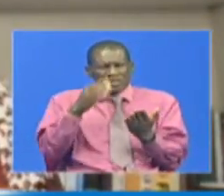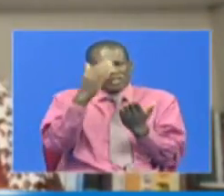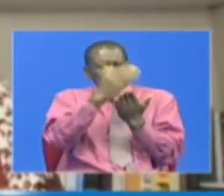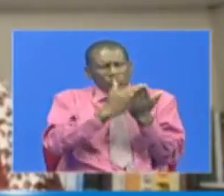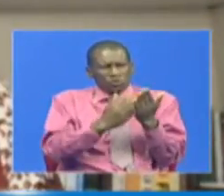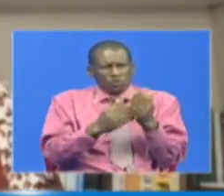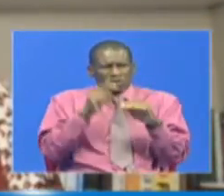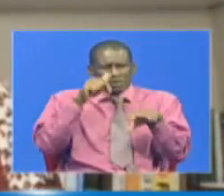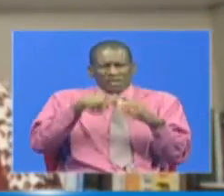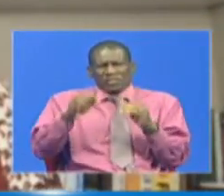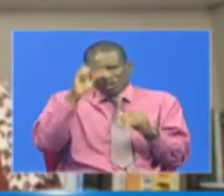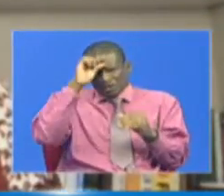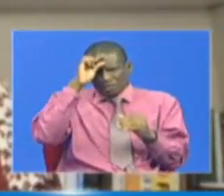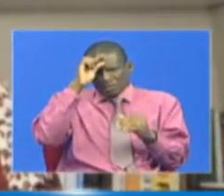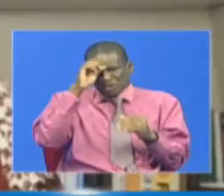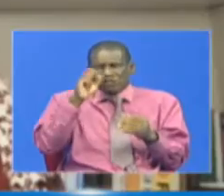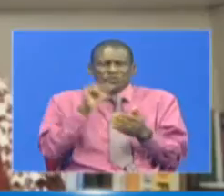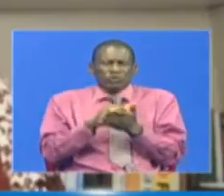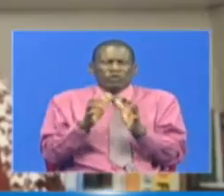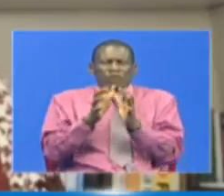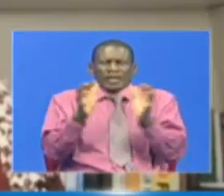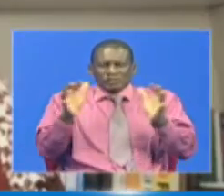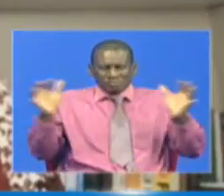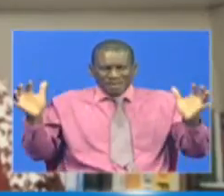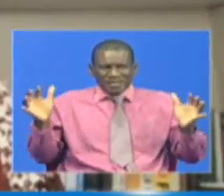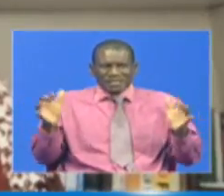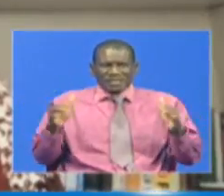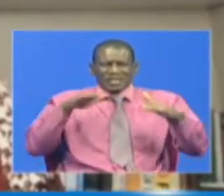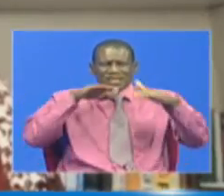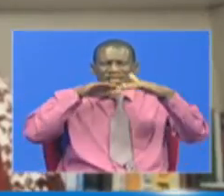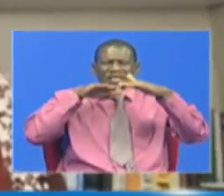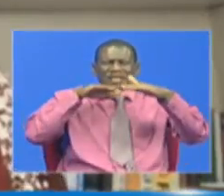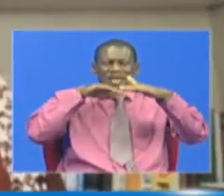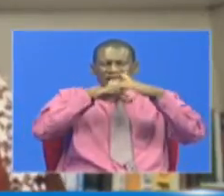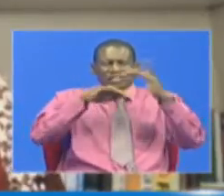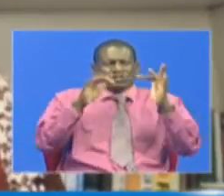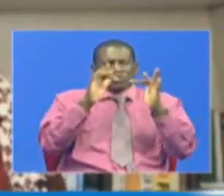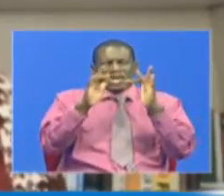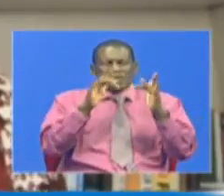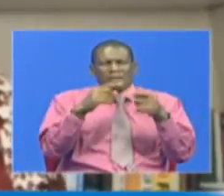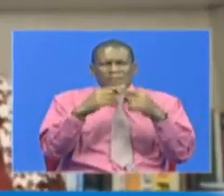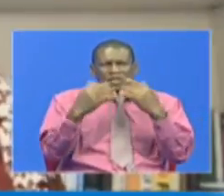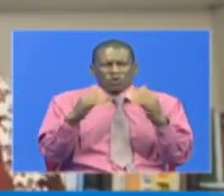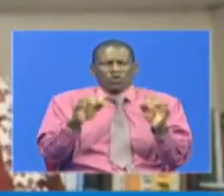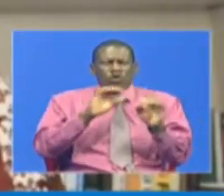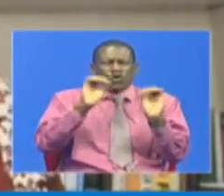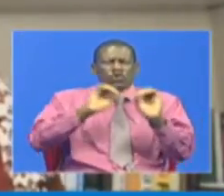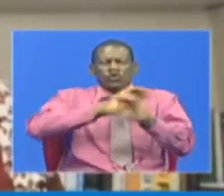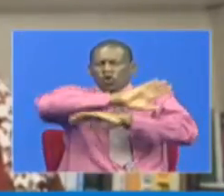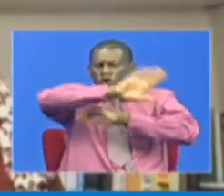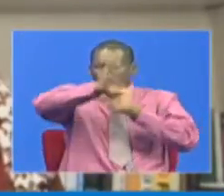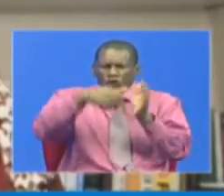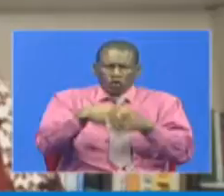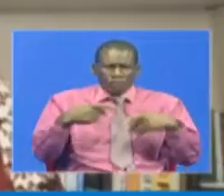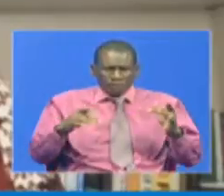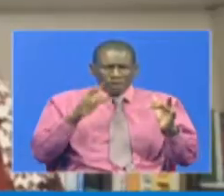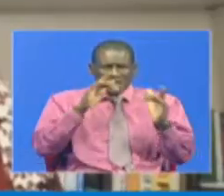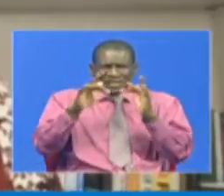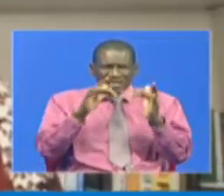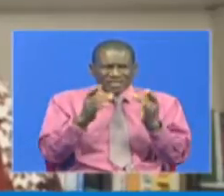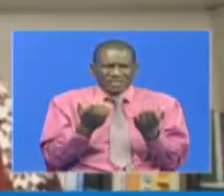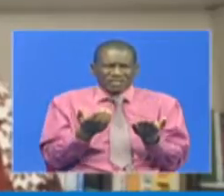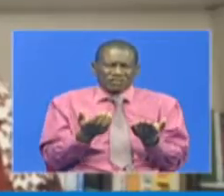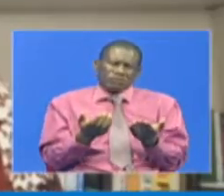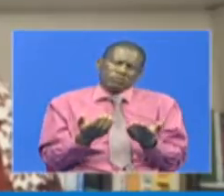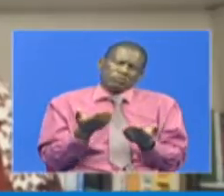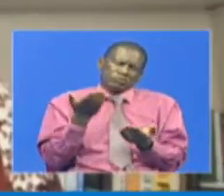within government to be able to expand internet access. But not everybody is internet savvy. So